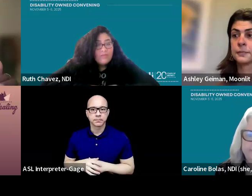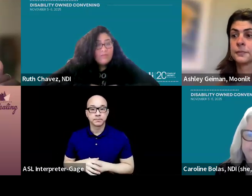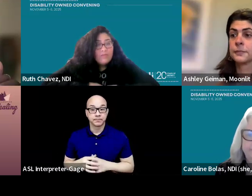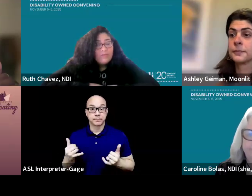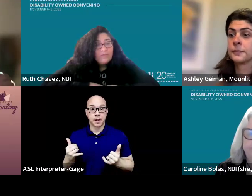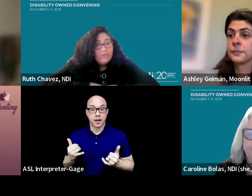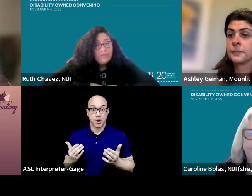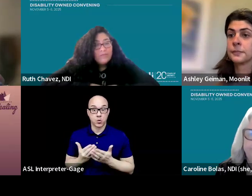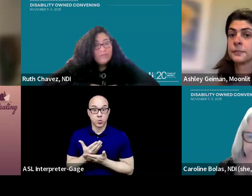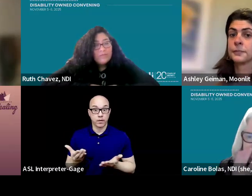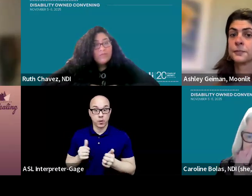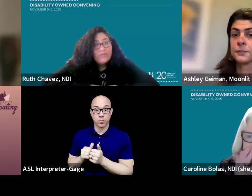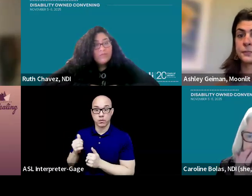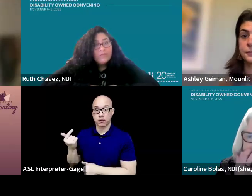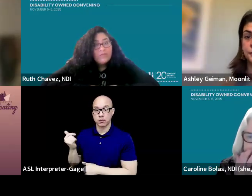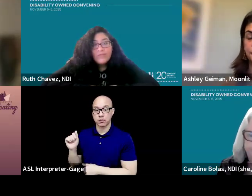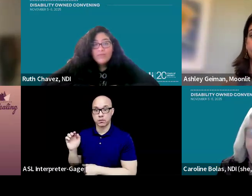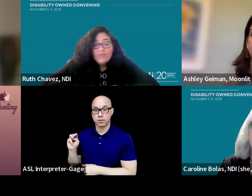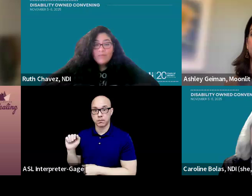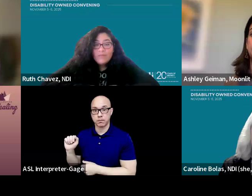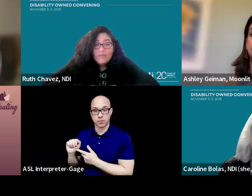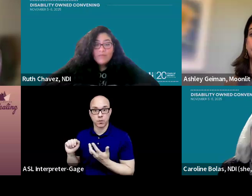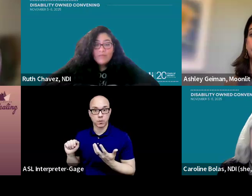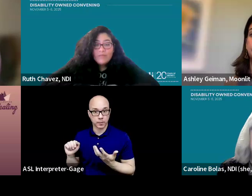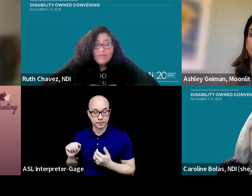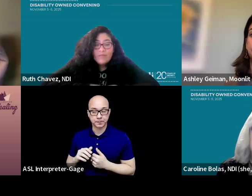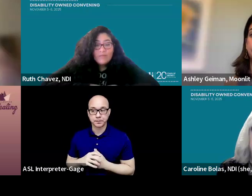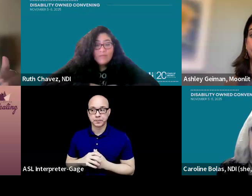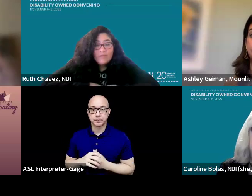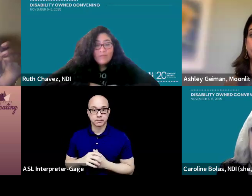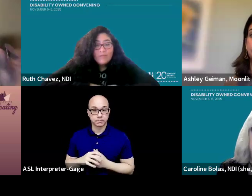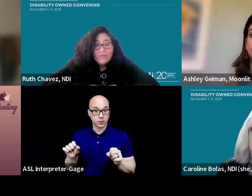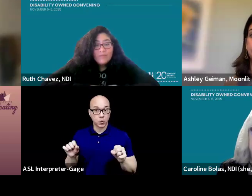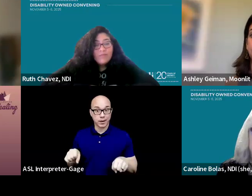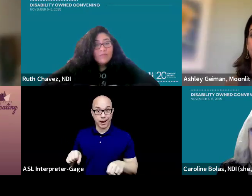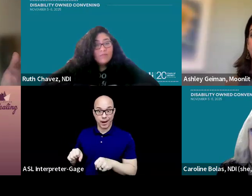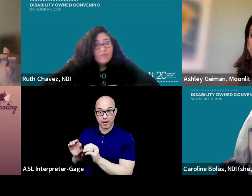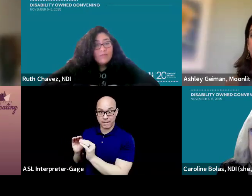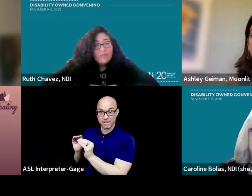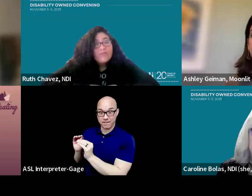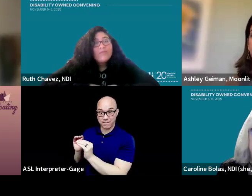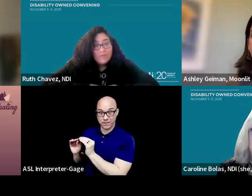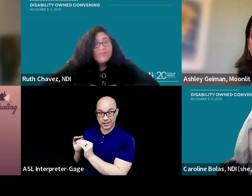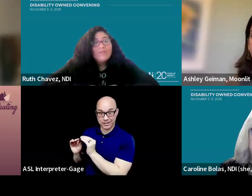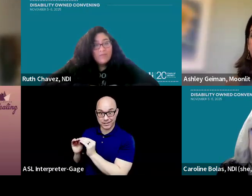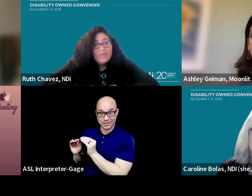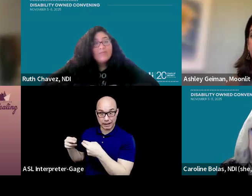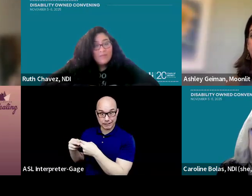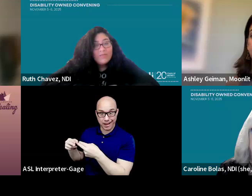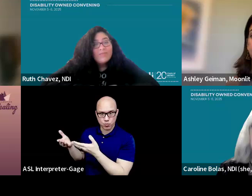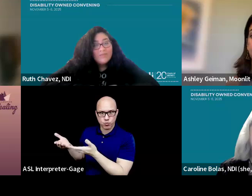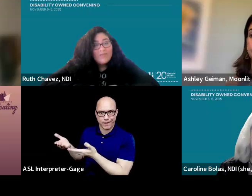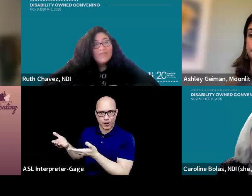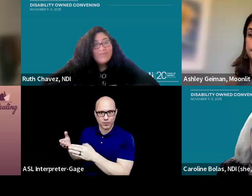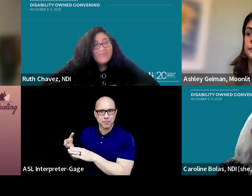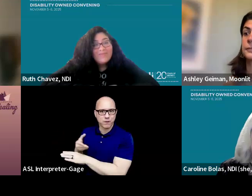that they've done with Gamma now is that you can actually correct the slides right in Gamma before